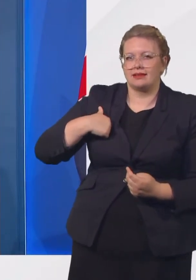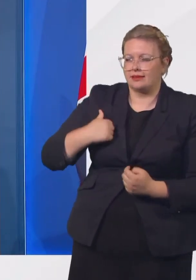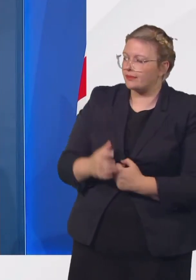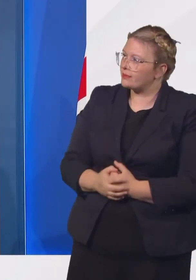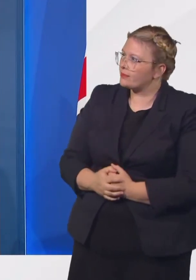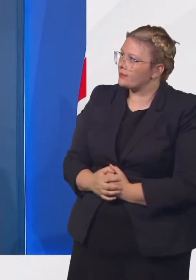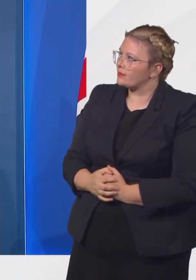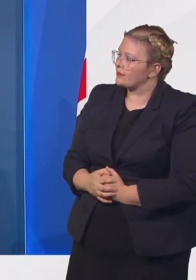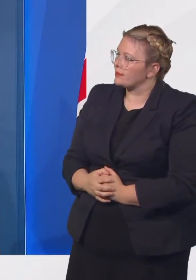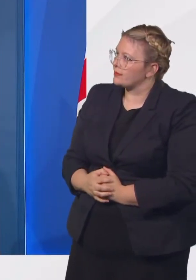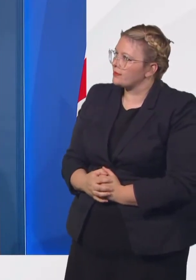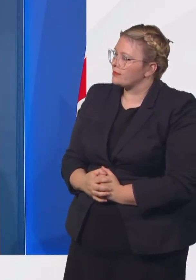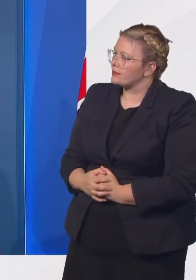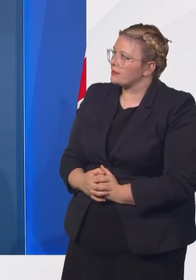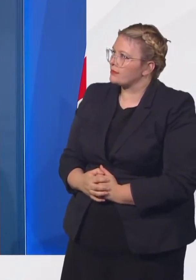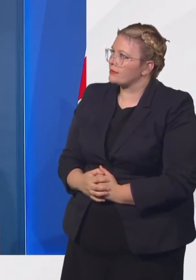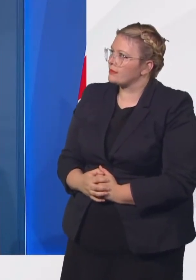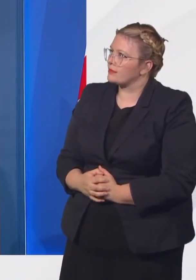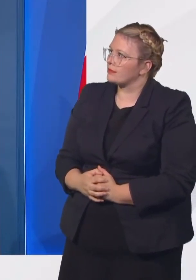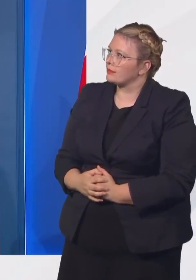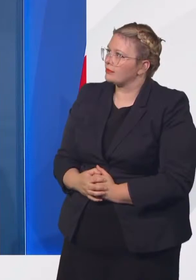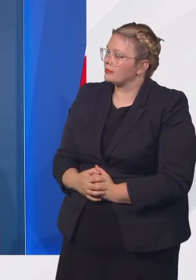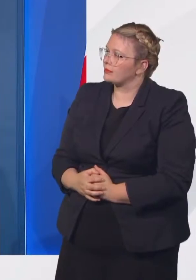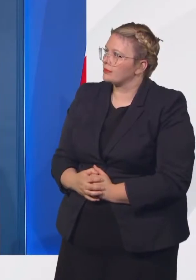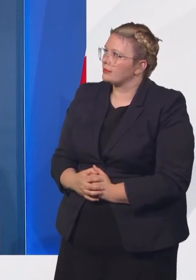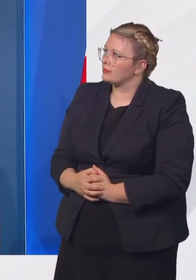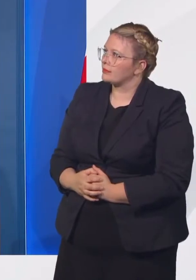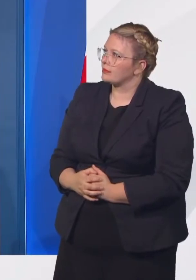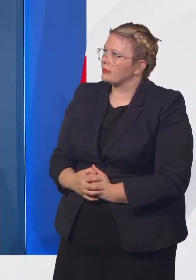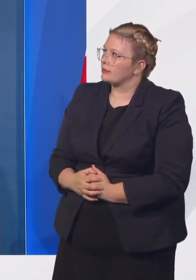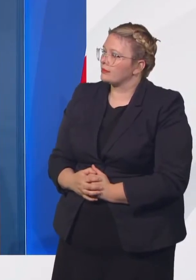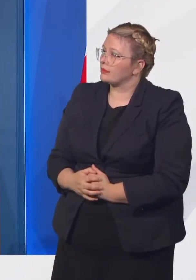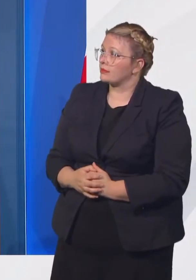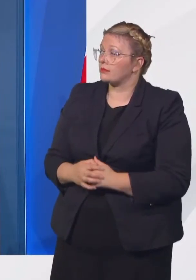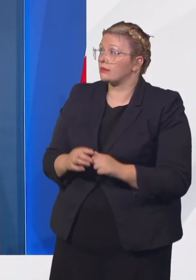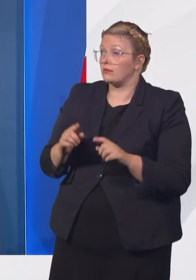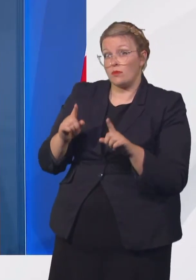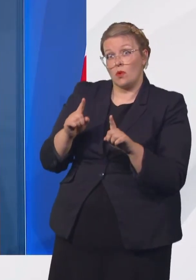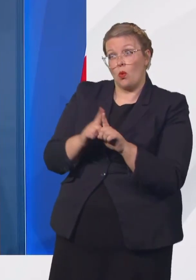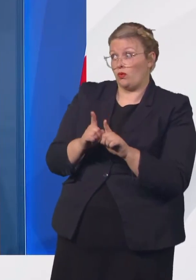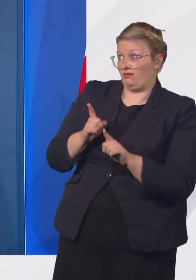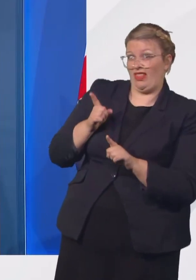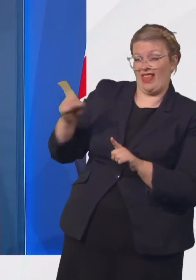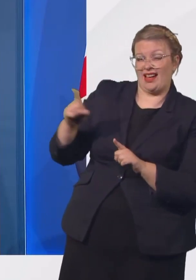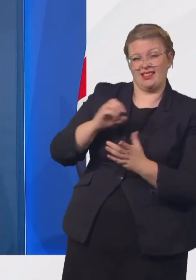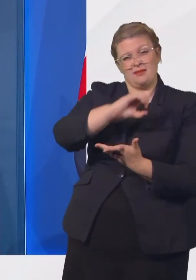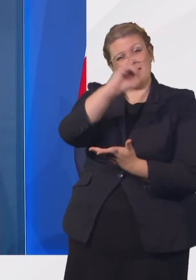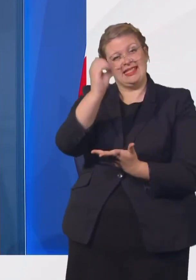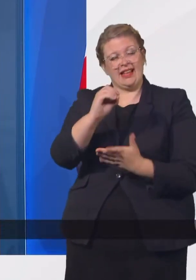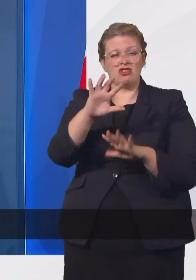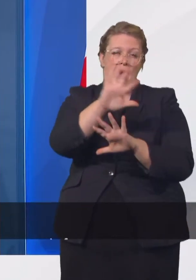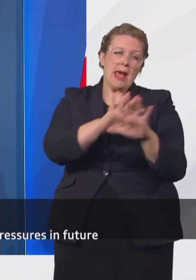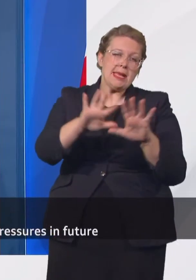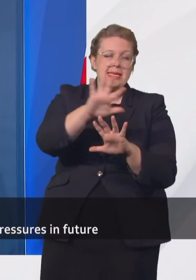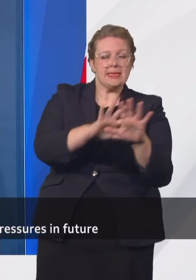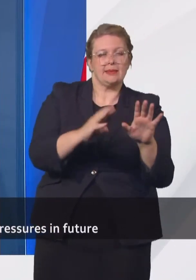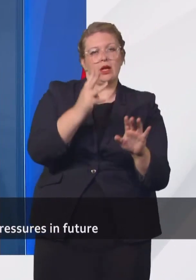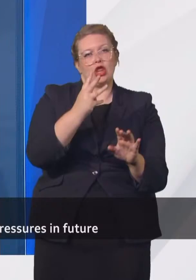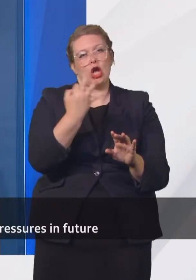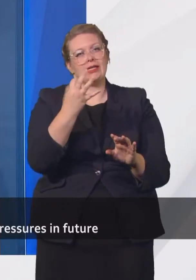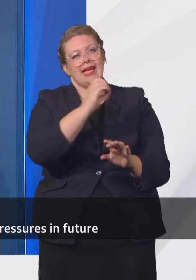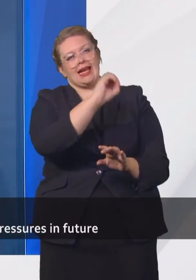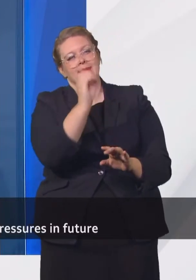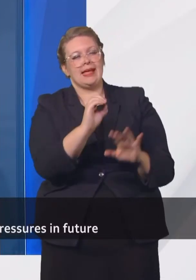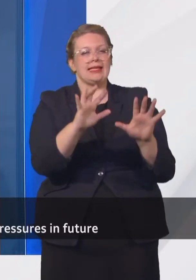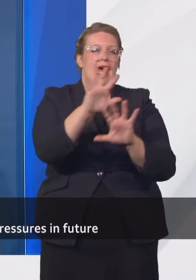the other thing I should say is that the estimates are probably conservative. Because if you get 2 members